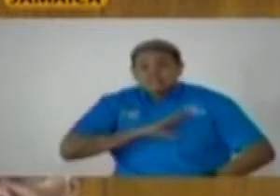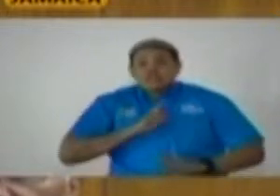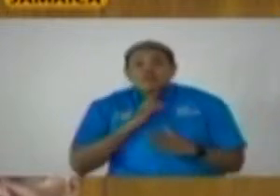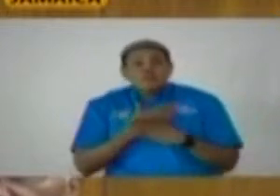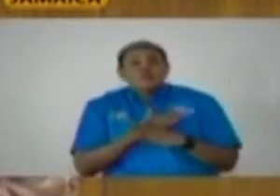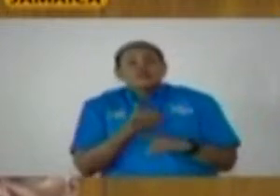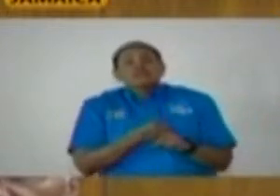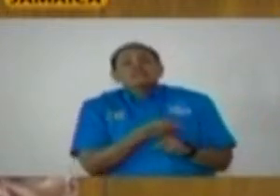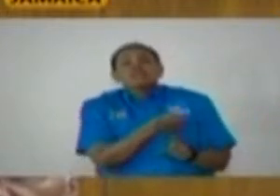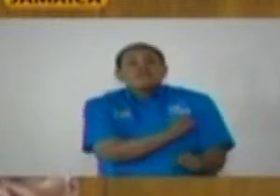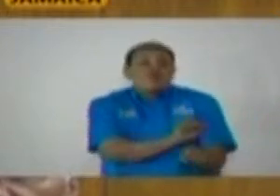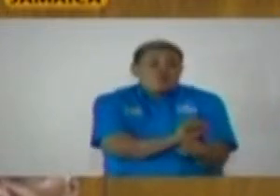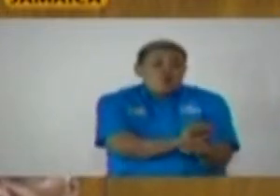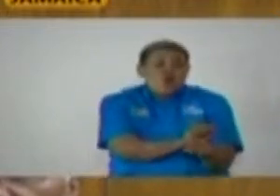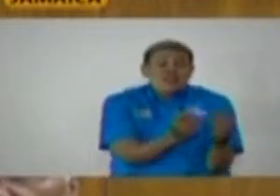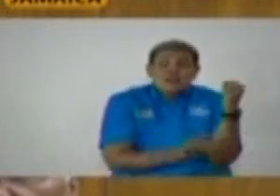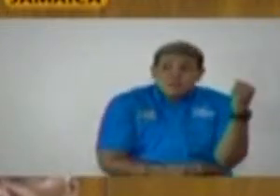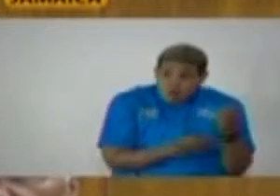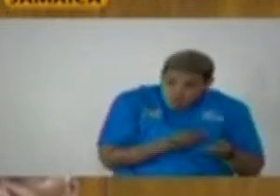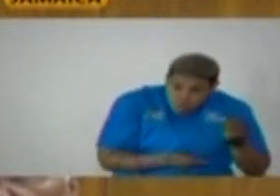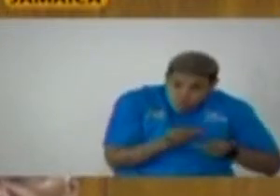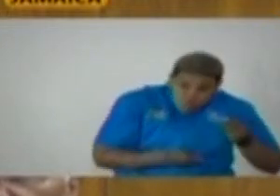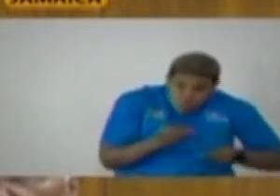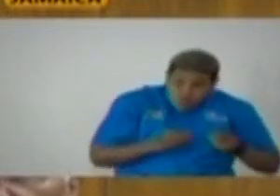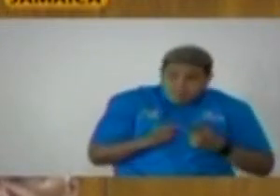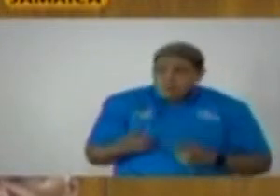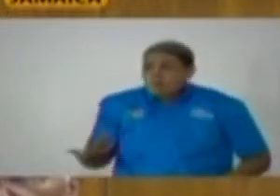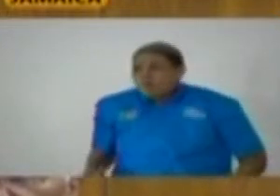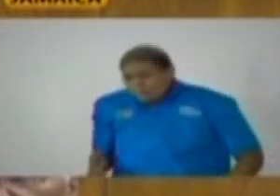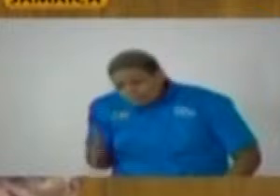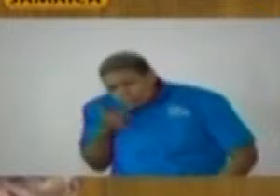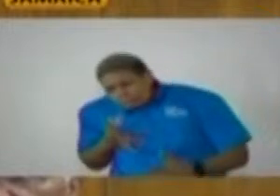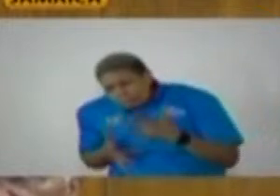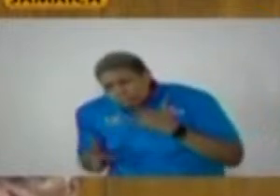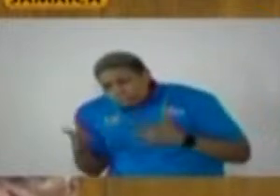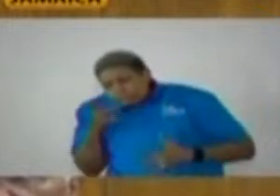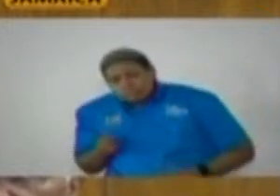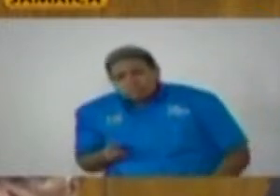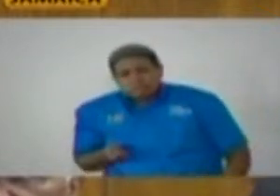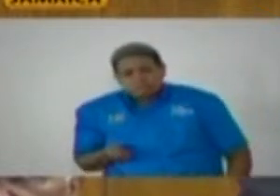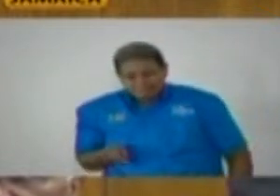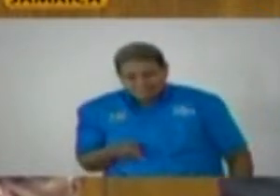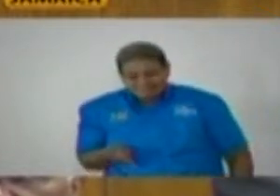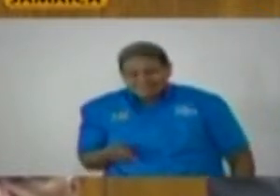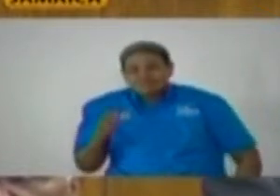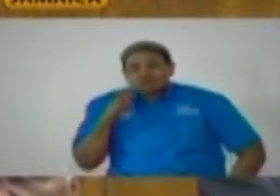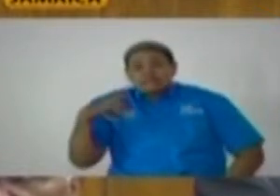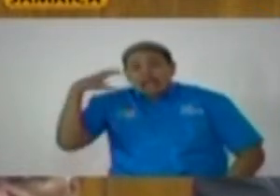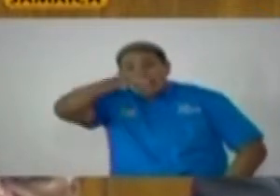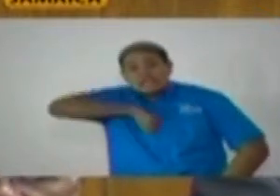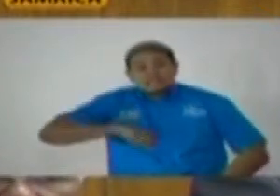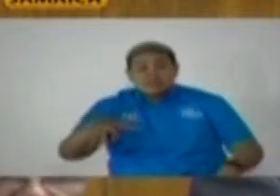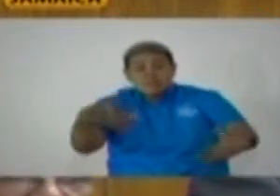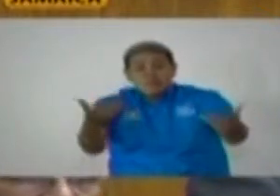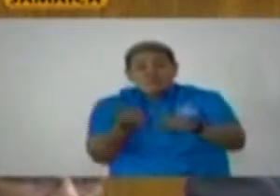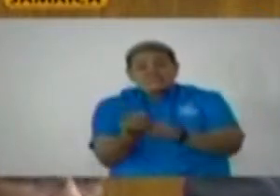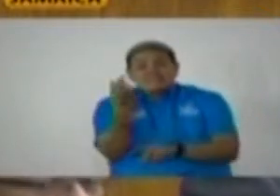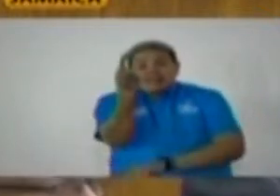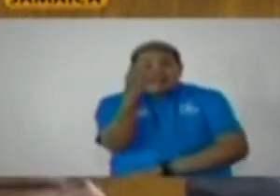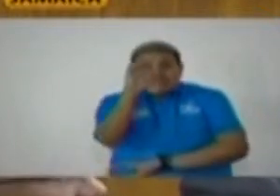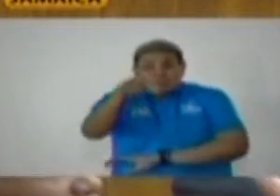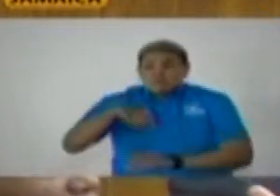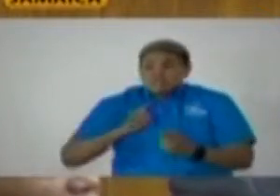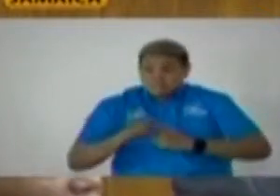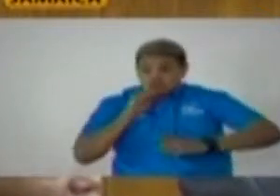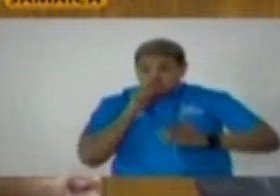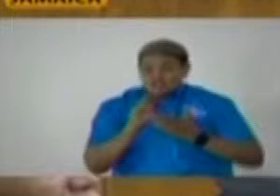between the working poor and poverty is a porous one. It has been estimated that 11%, and